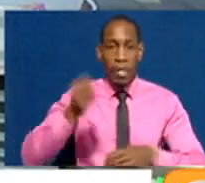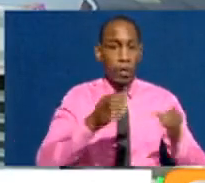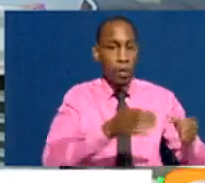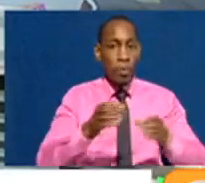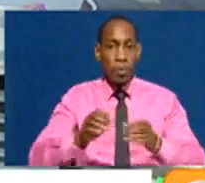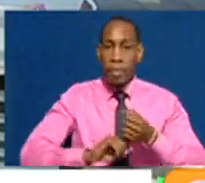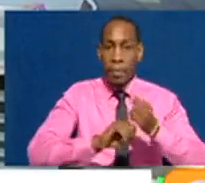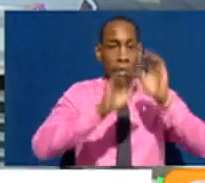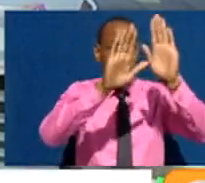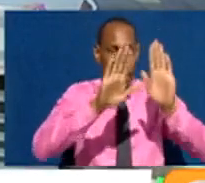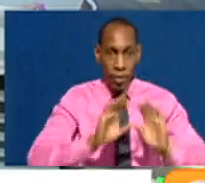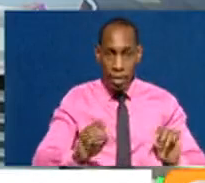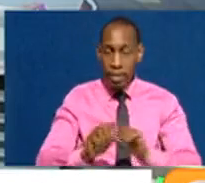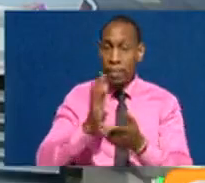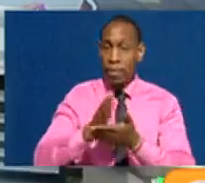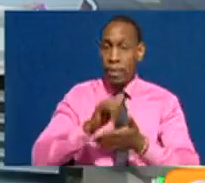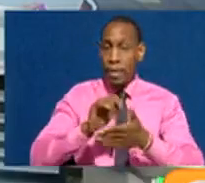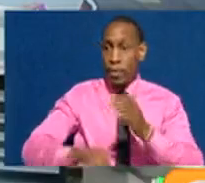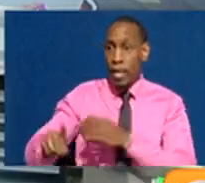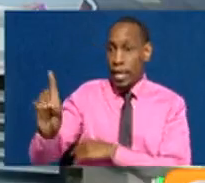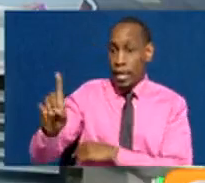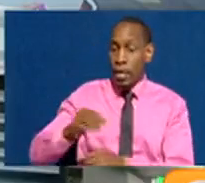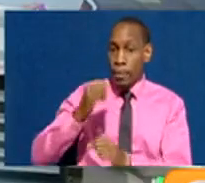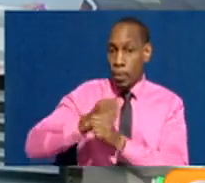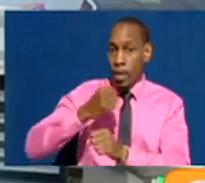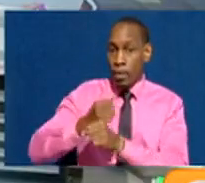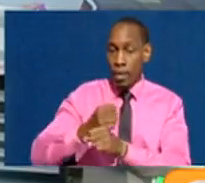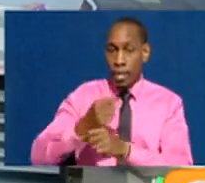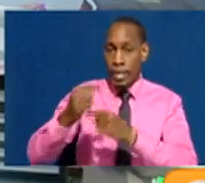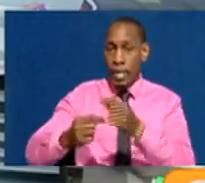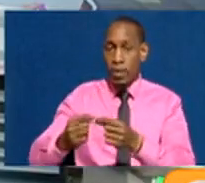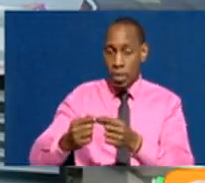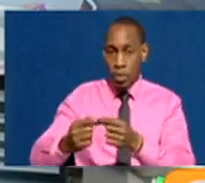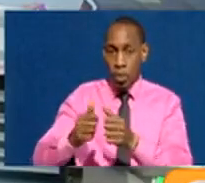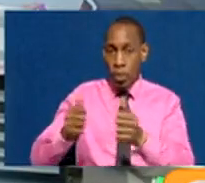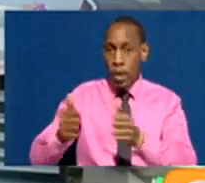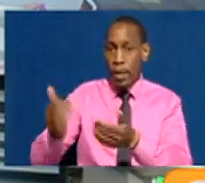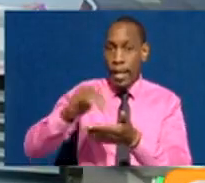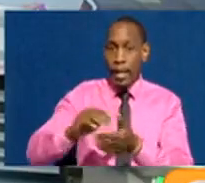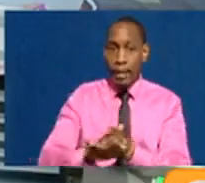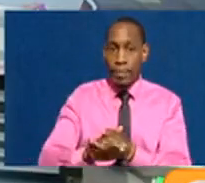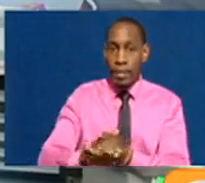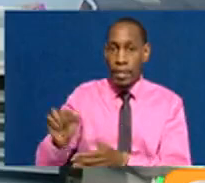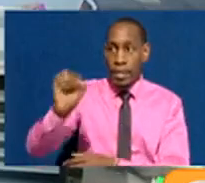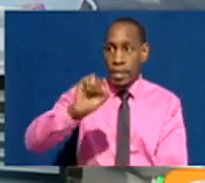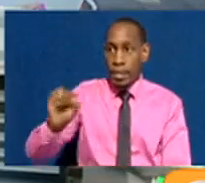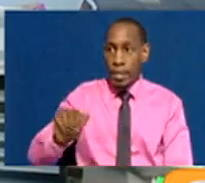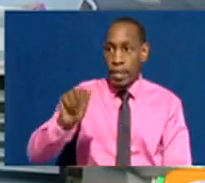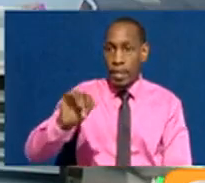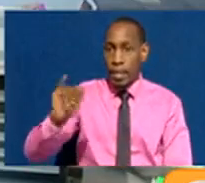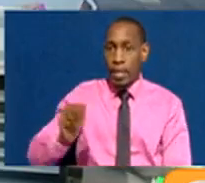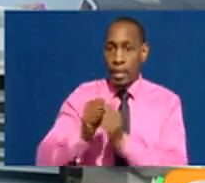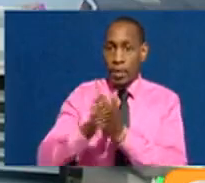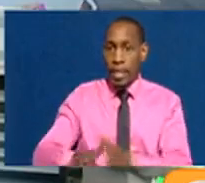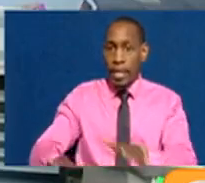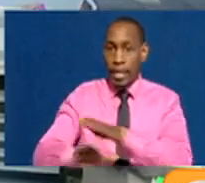political affiliation and ensure that Nairobi functions smoothly again. Sakaja and his deputy, James Muchiiri,